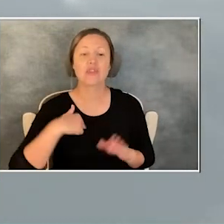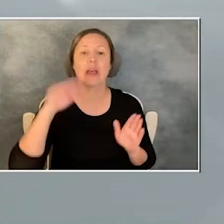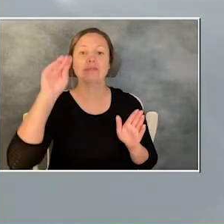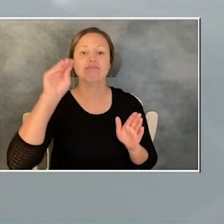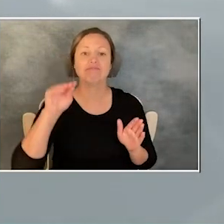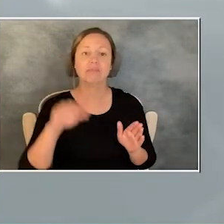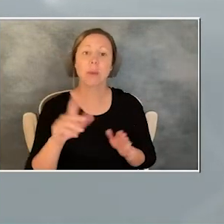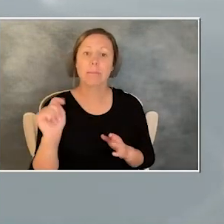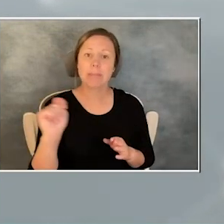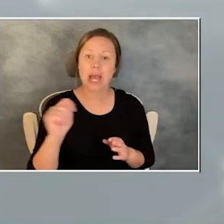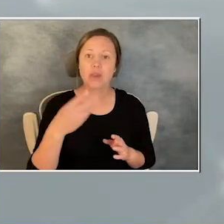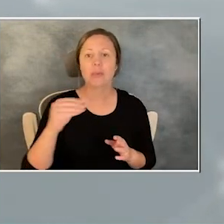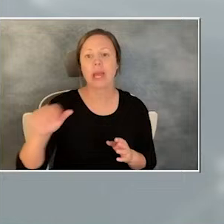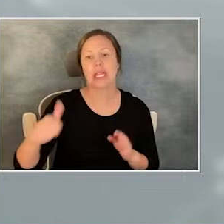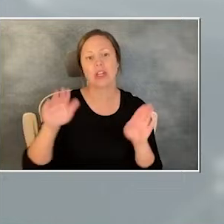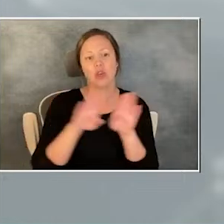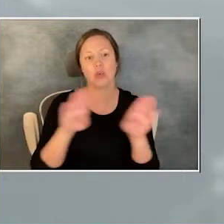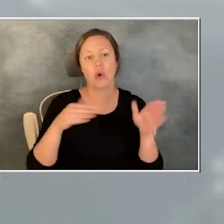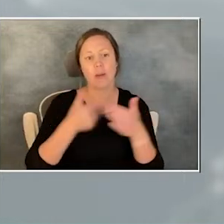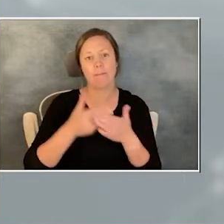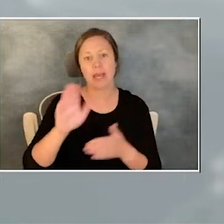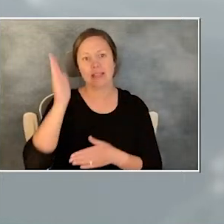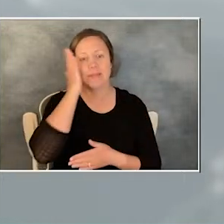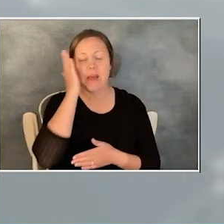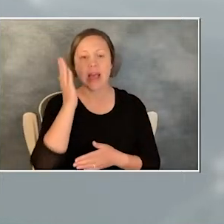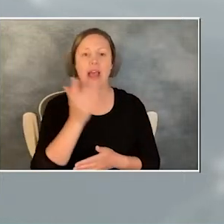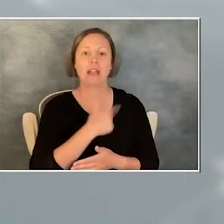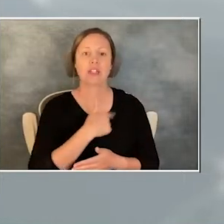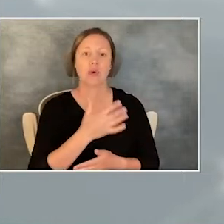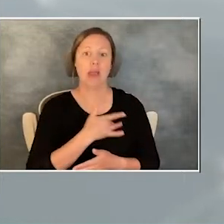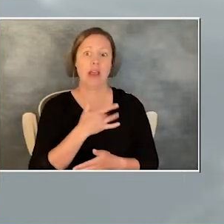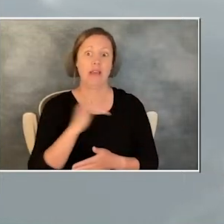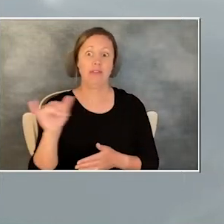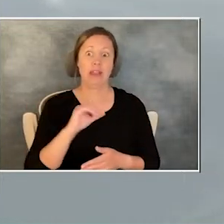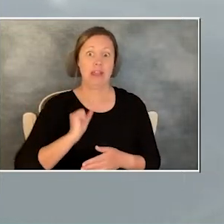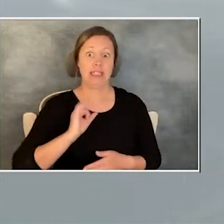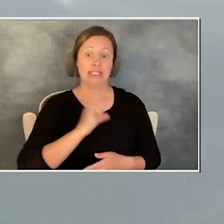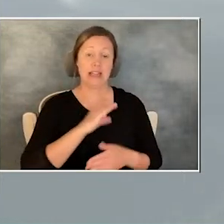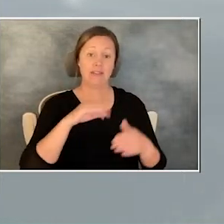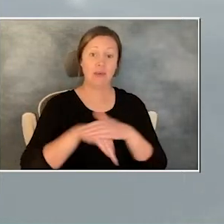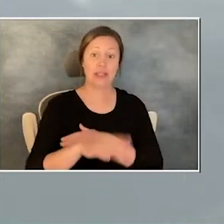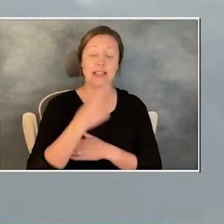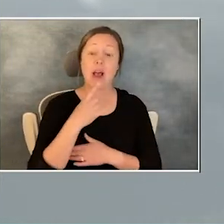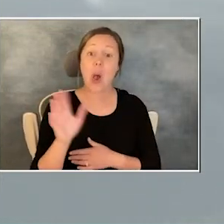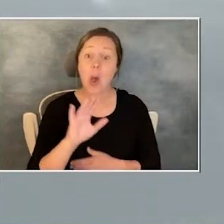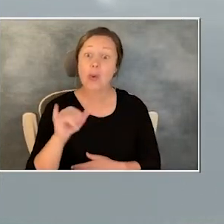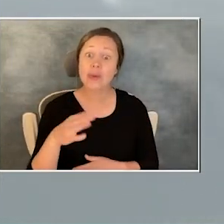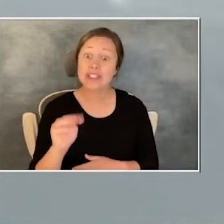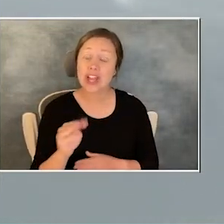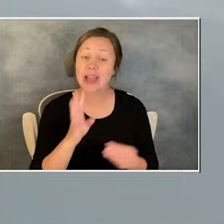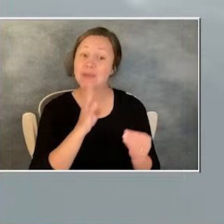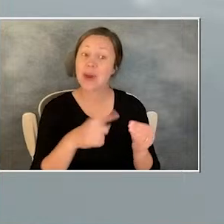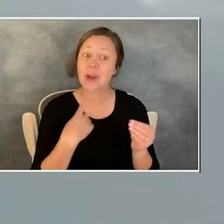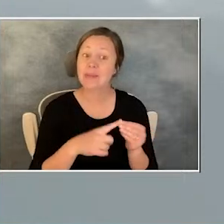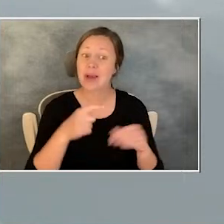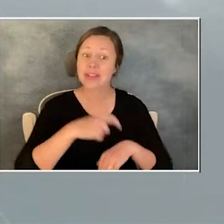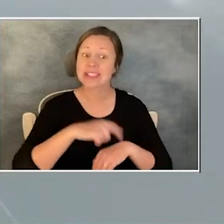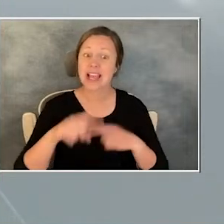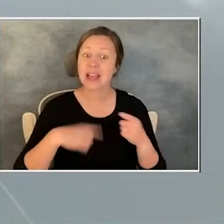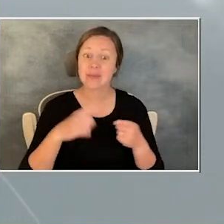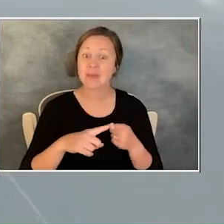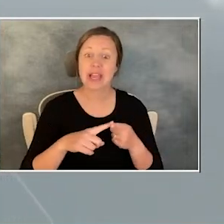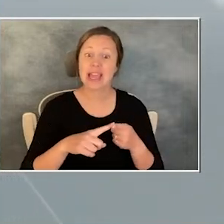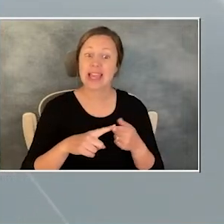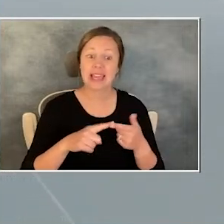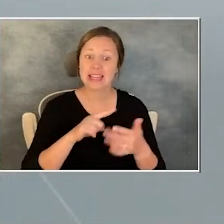on another wall by his bed, so I picture the staff going in and oh, Jim, tell me about the time you know,